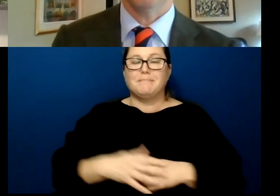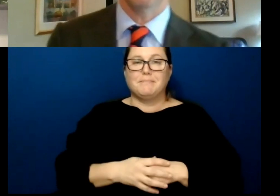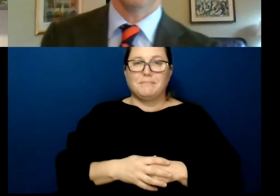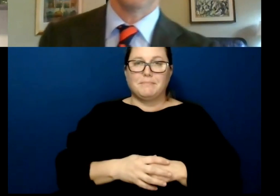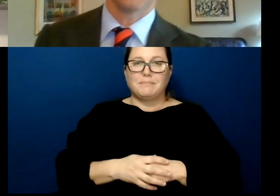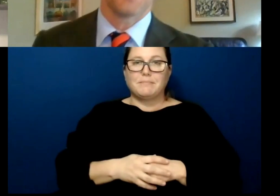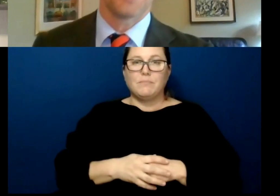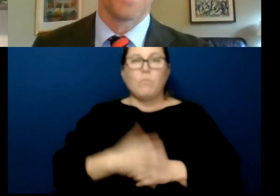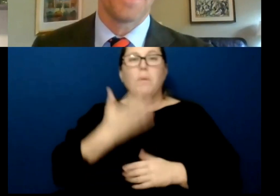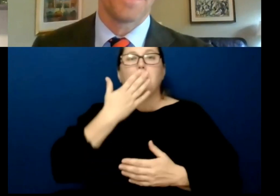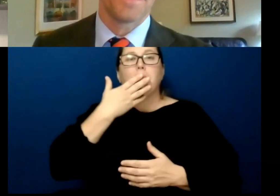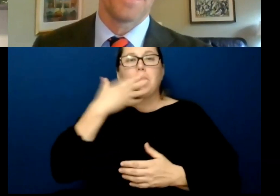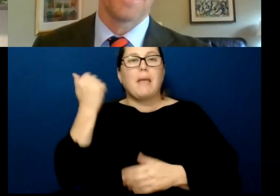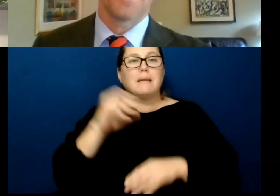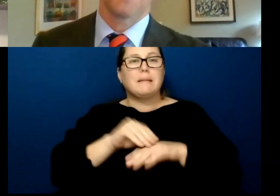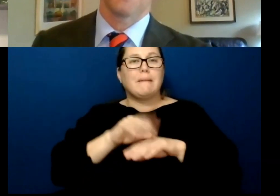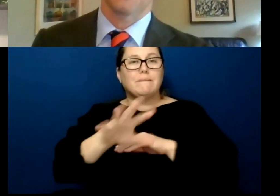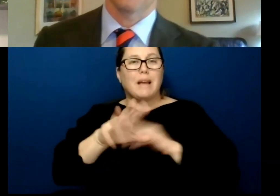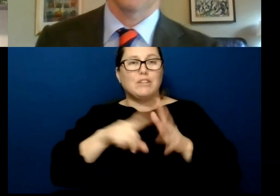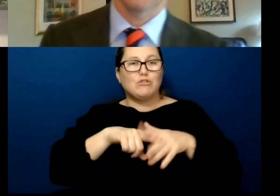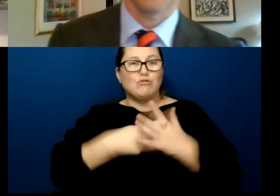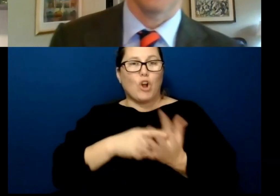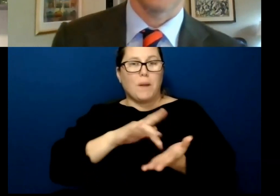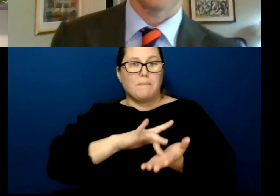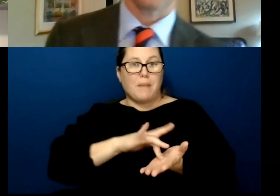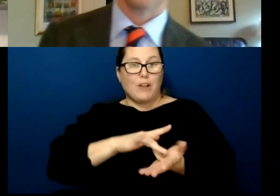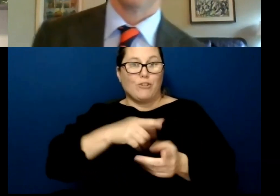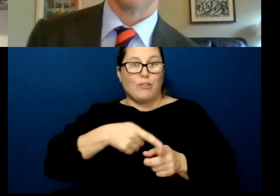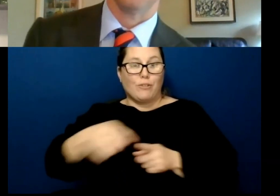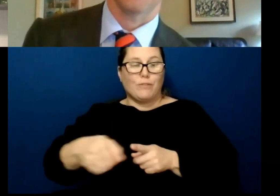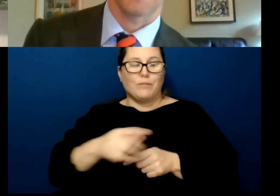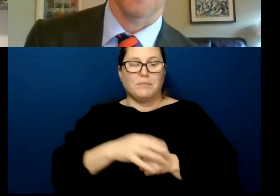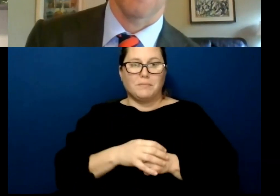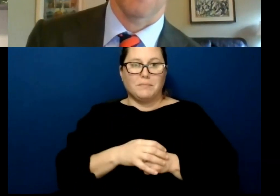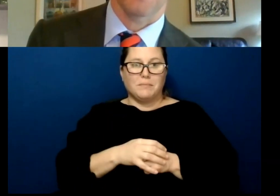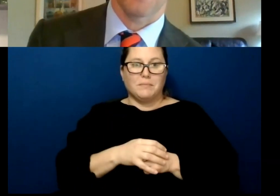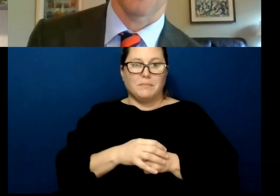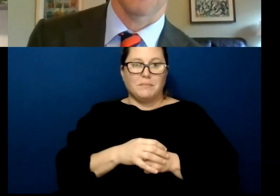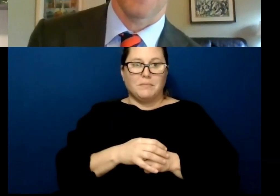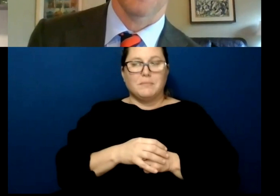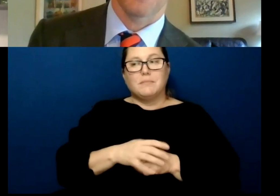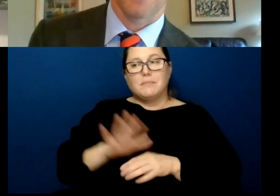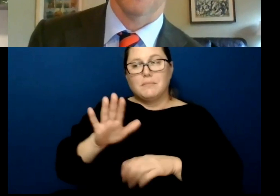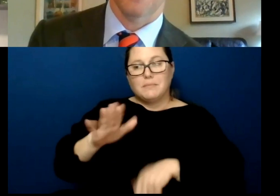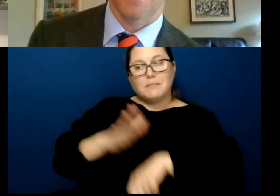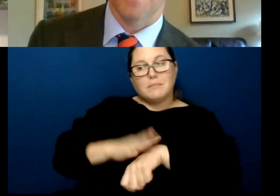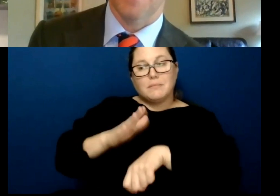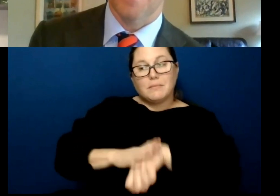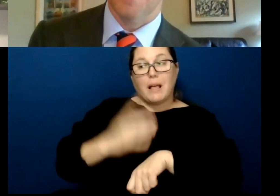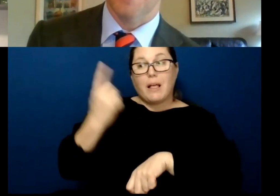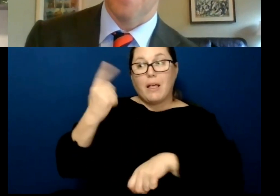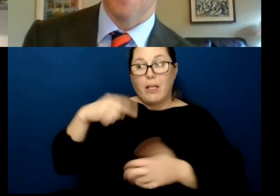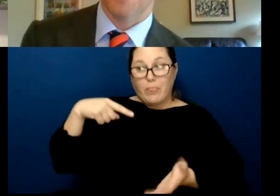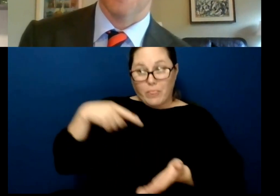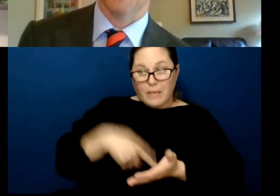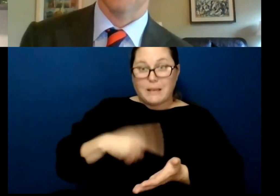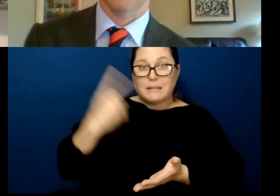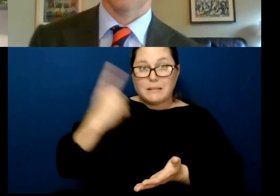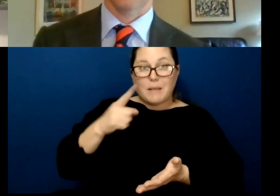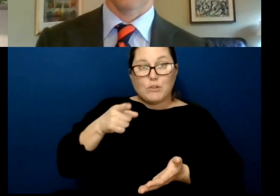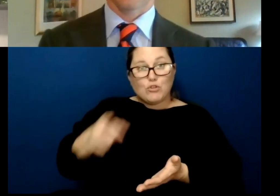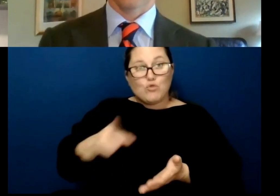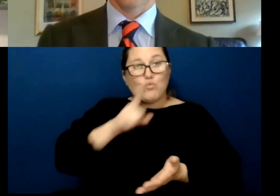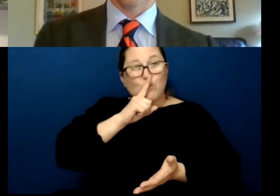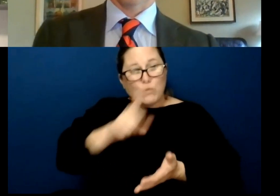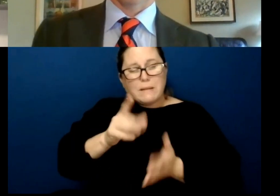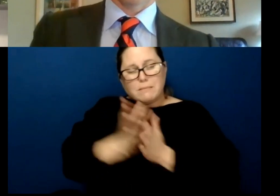path? Well, I would say make sure that this is something that you really want to do. You have to want